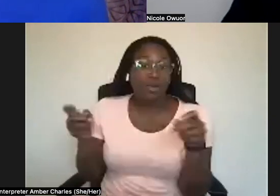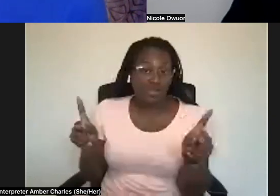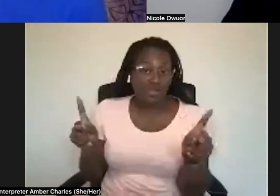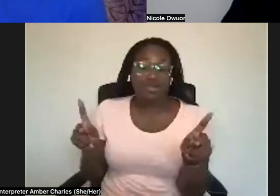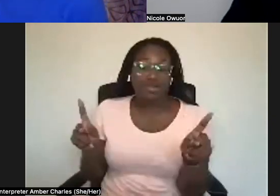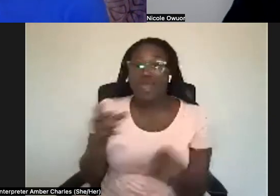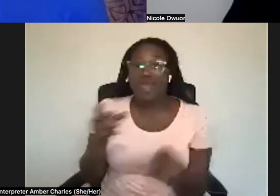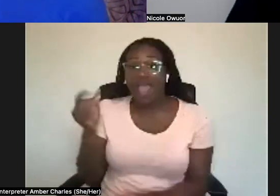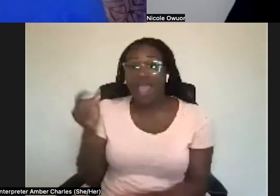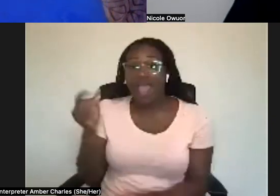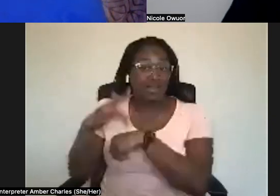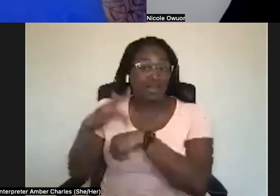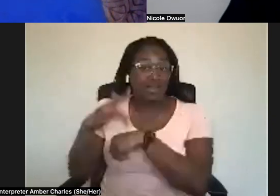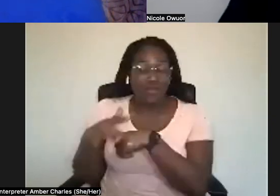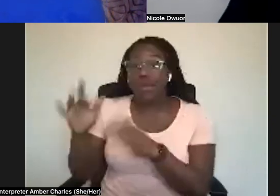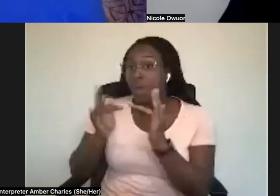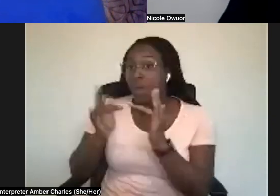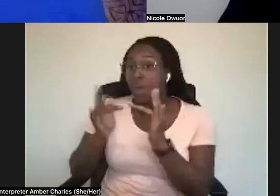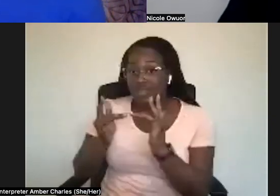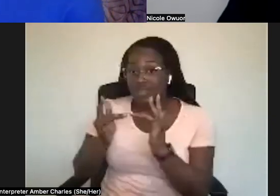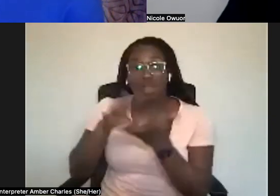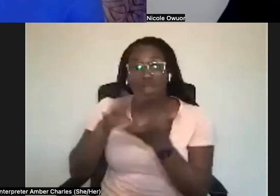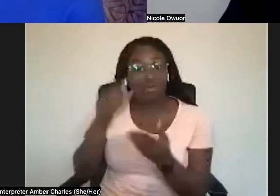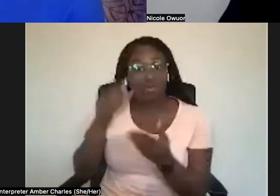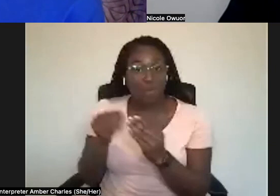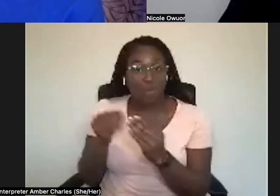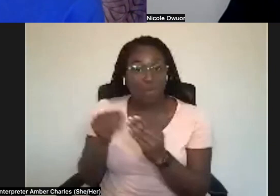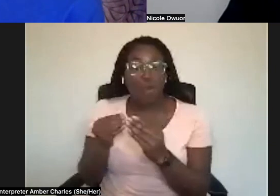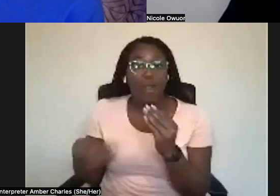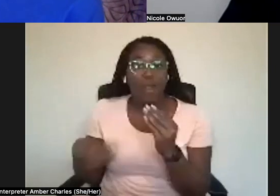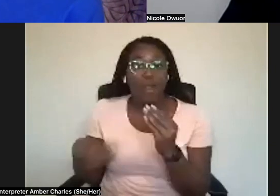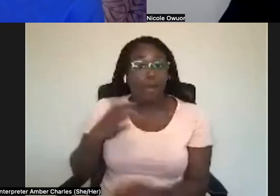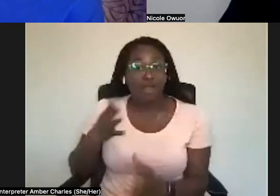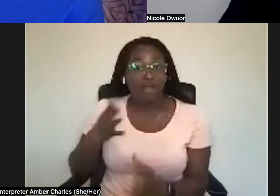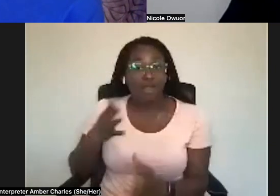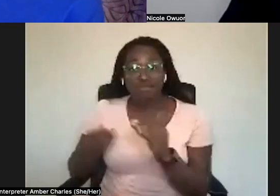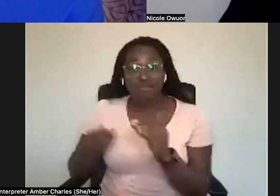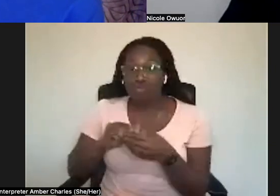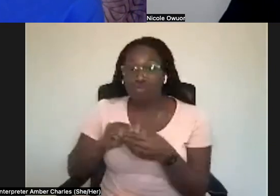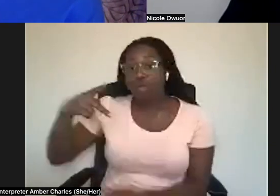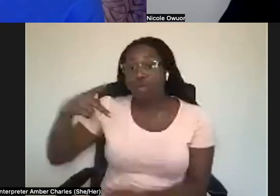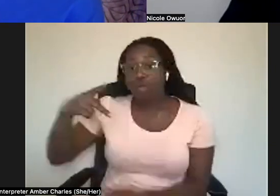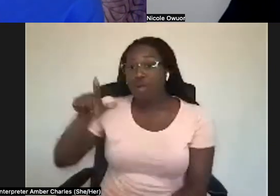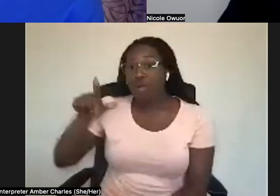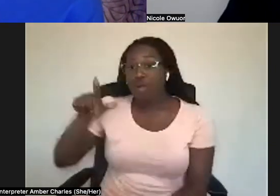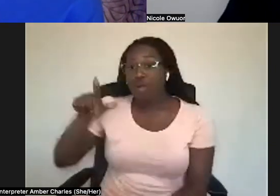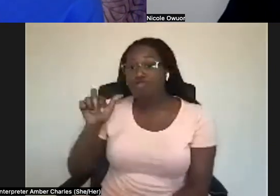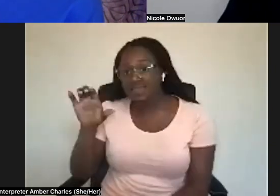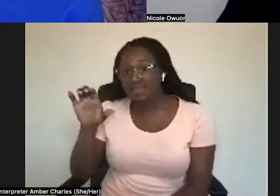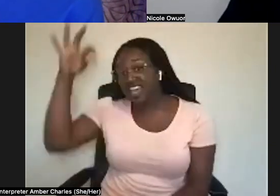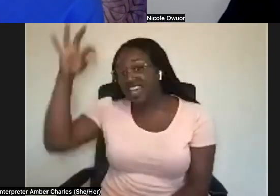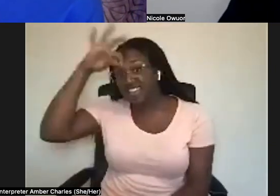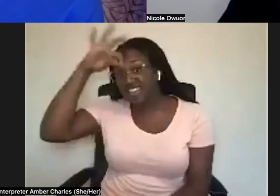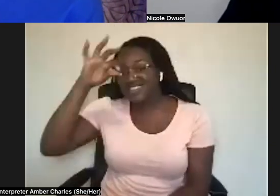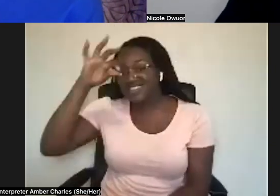also available on my website, and you can learn more about my story, about pluralistic ignorance, and how I can help